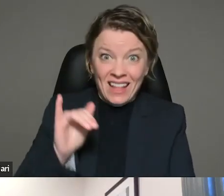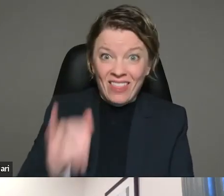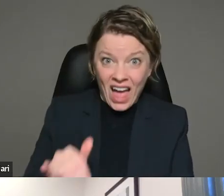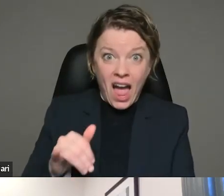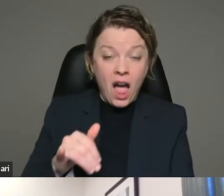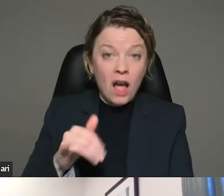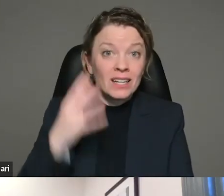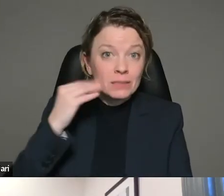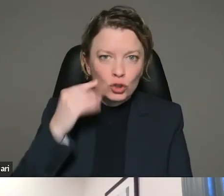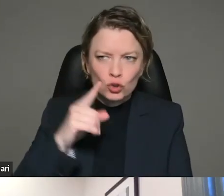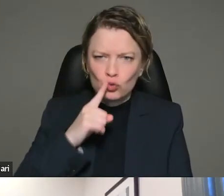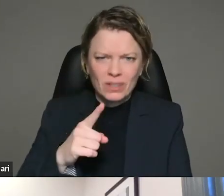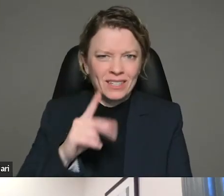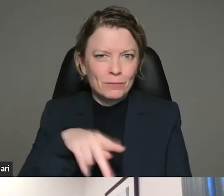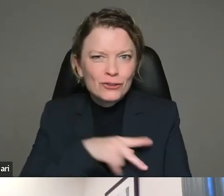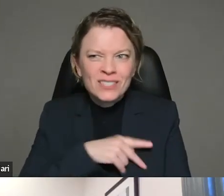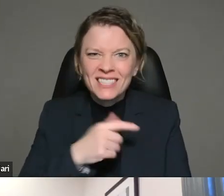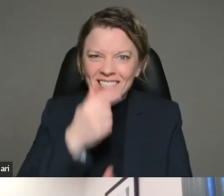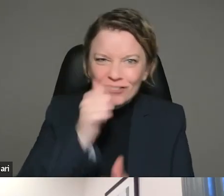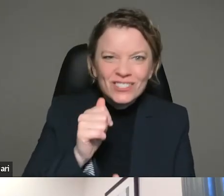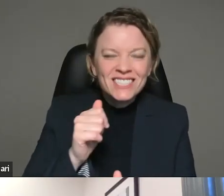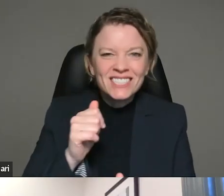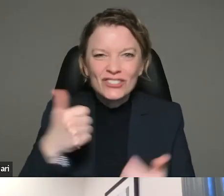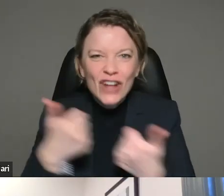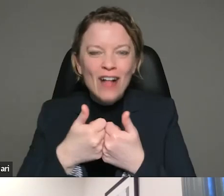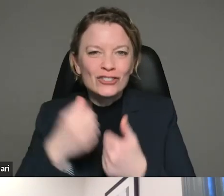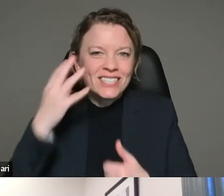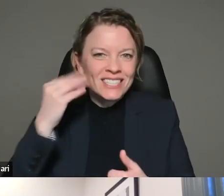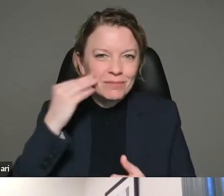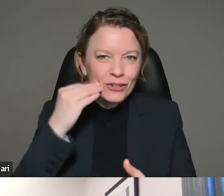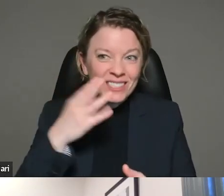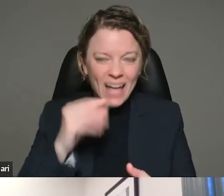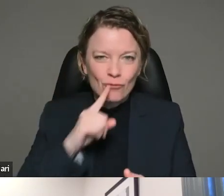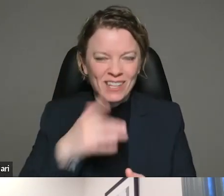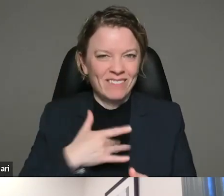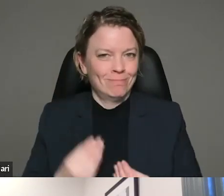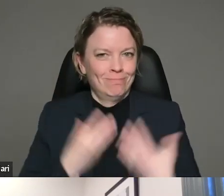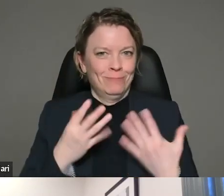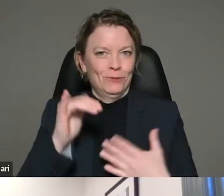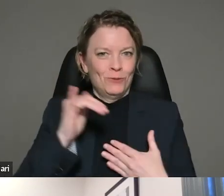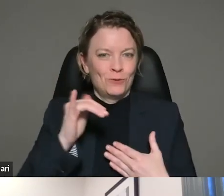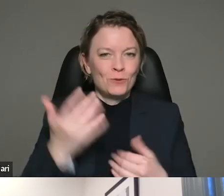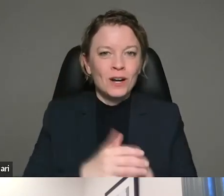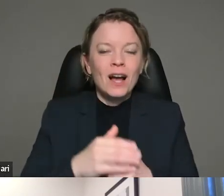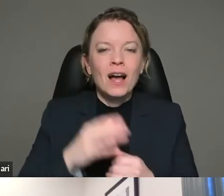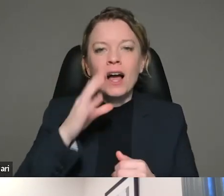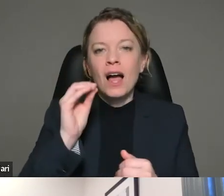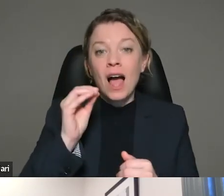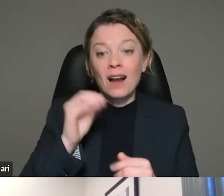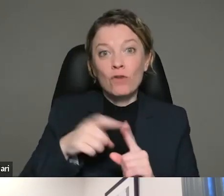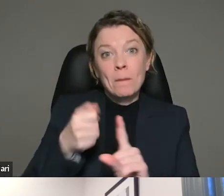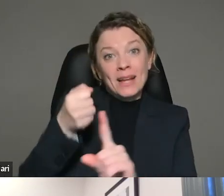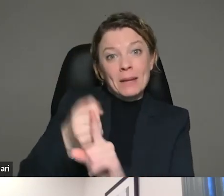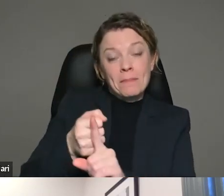interesting, intellectually challenging experience, but also personally rewarding, where from an impact perspective, I find that we're